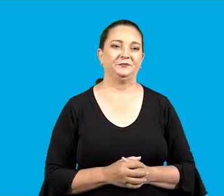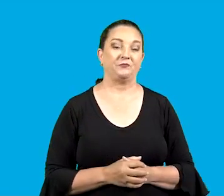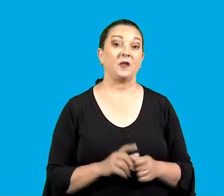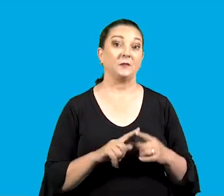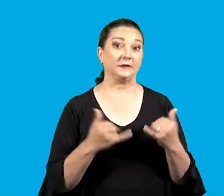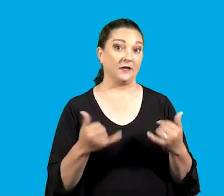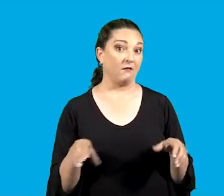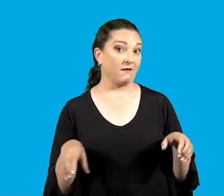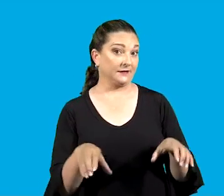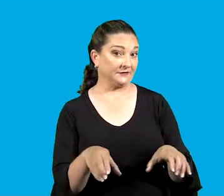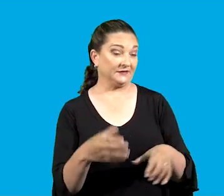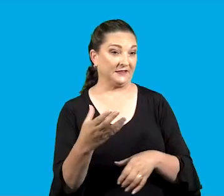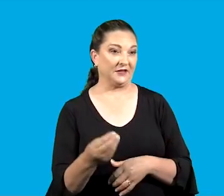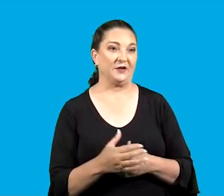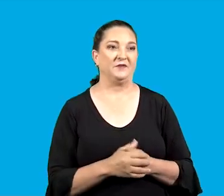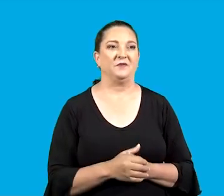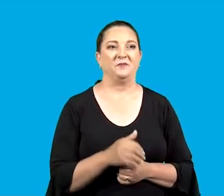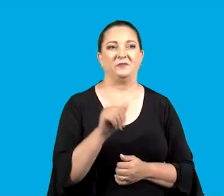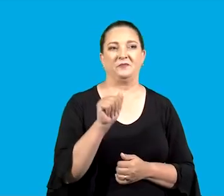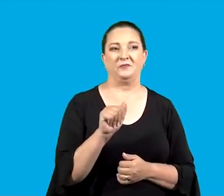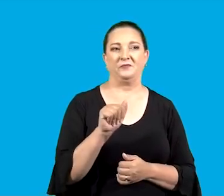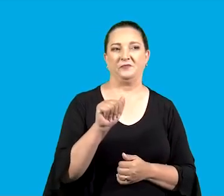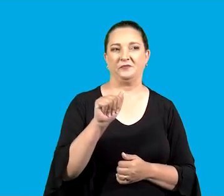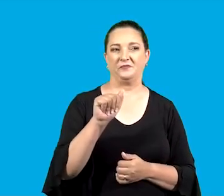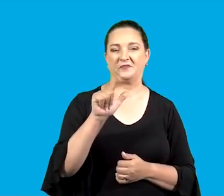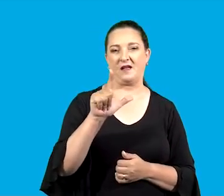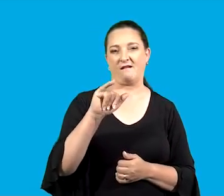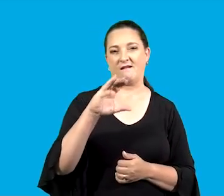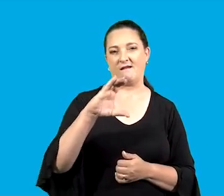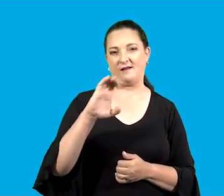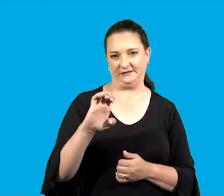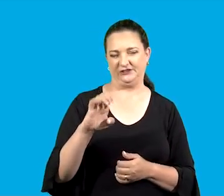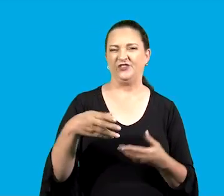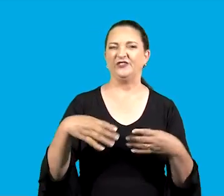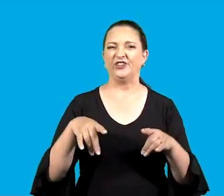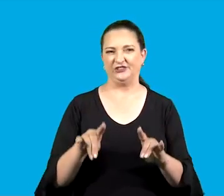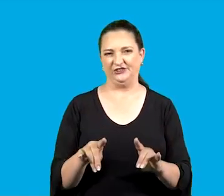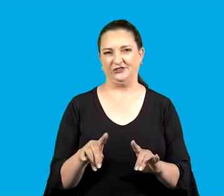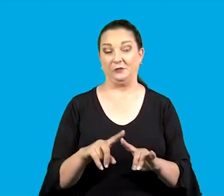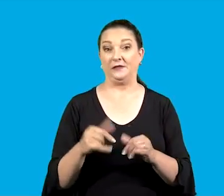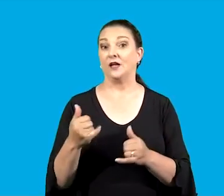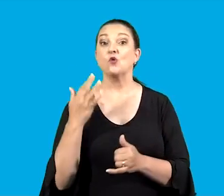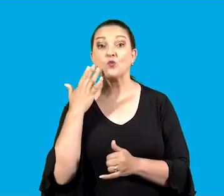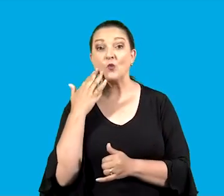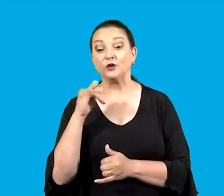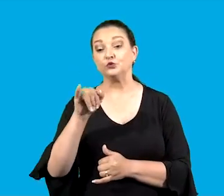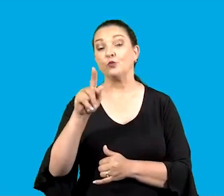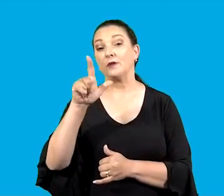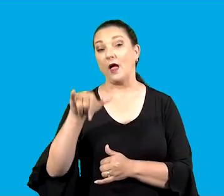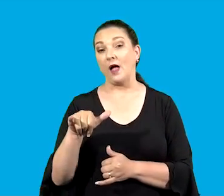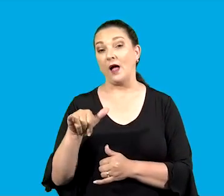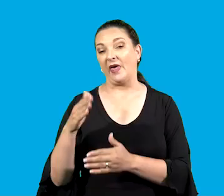And we have an activity here with us, Alice Furnitures. All right? And the information relates to the budget period ending